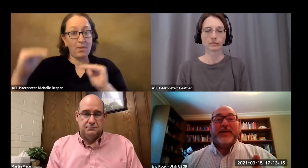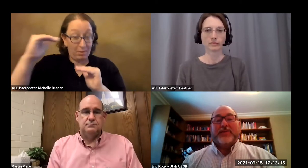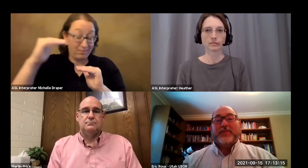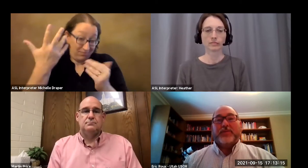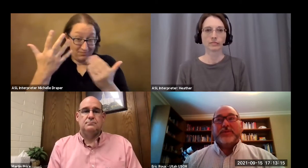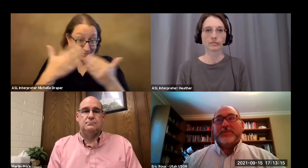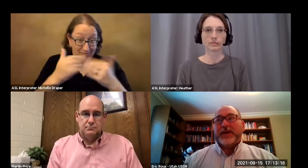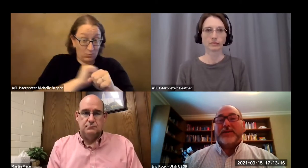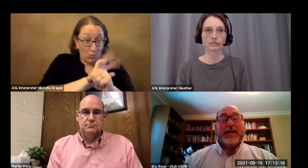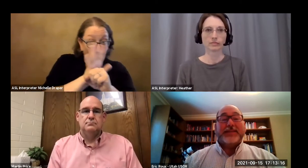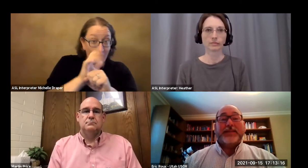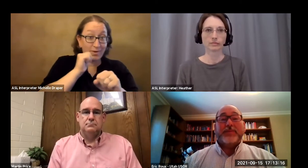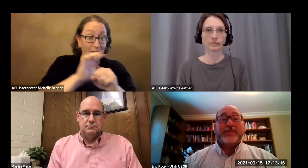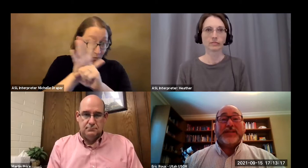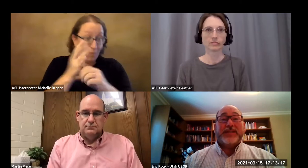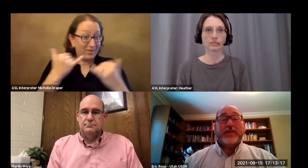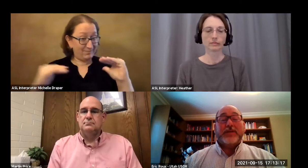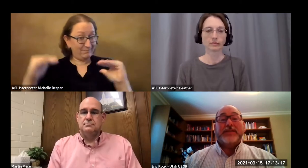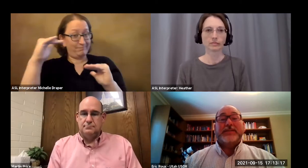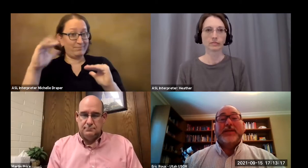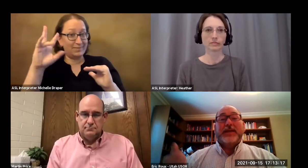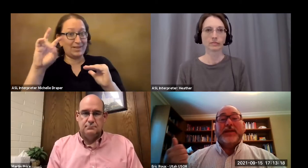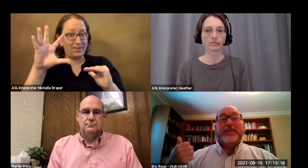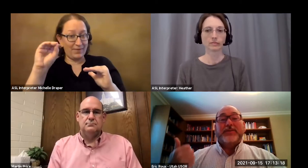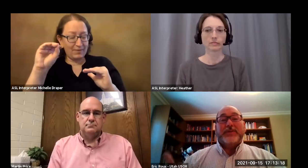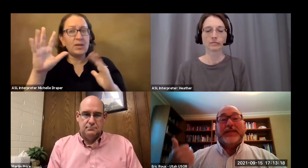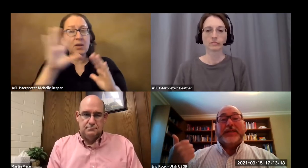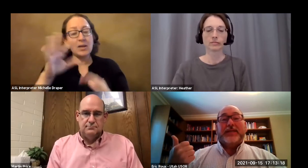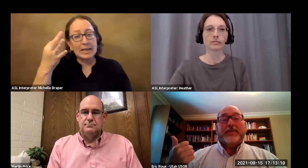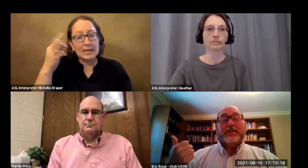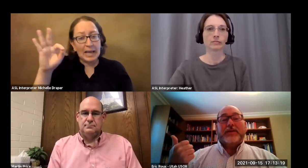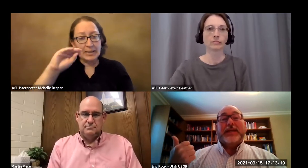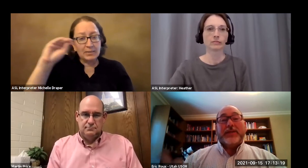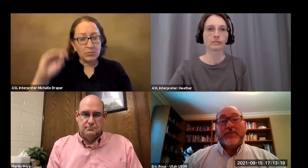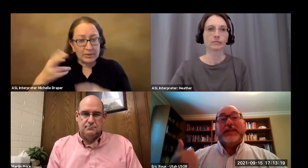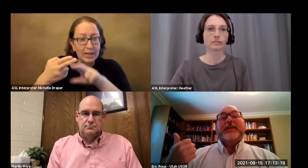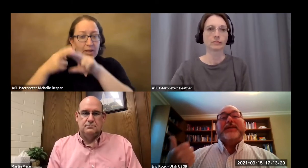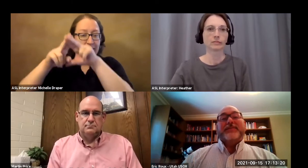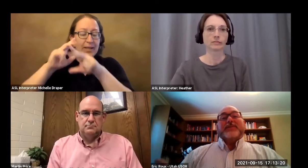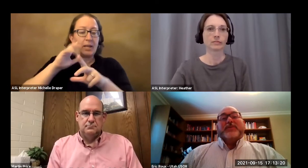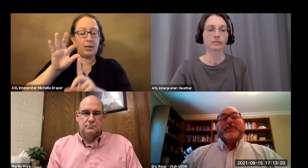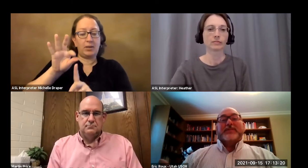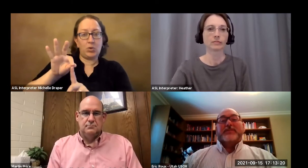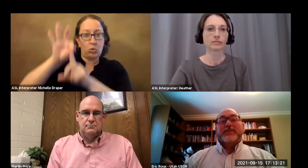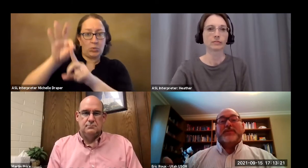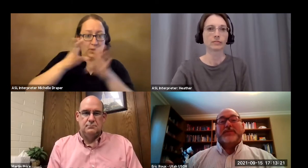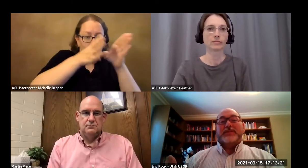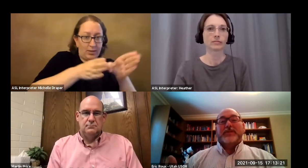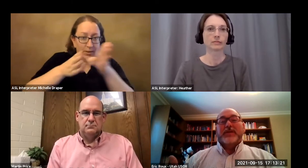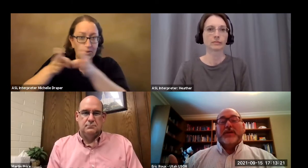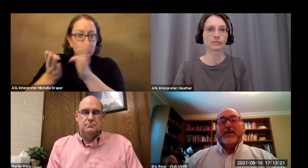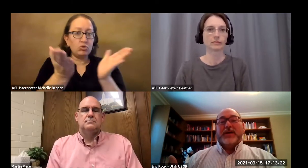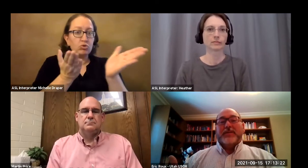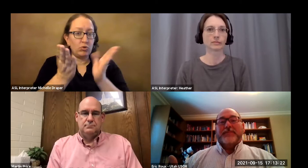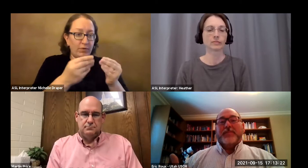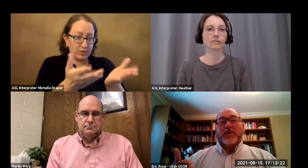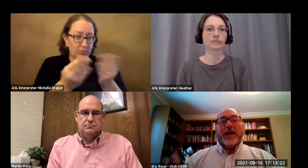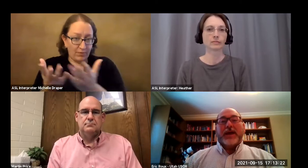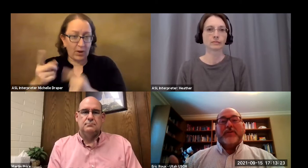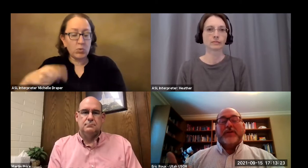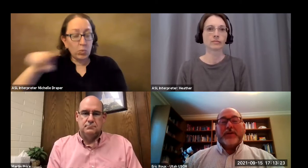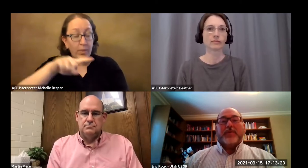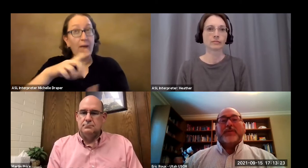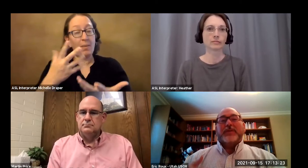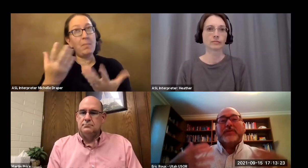trending in the right way. It was about a 19% increase in unique in unique individuals, which is a